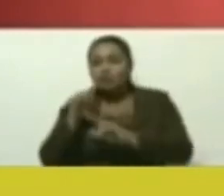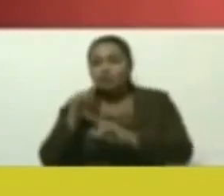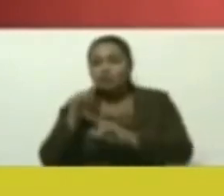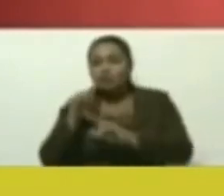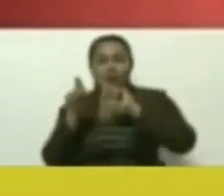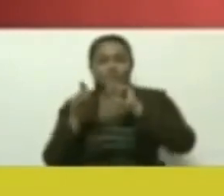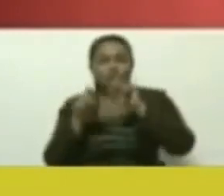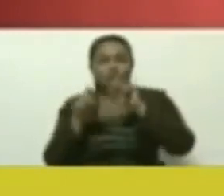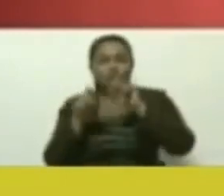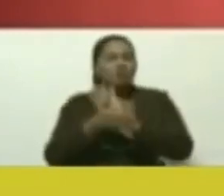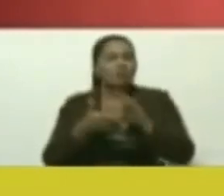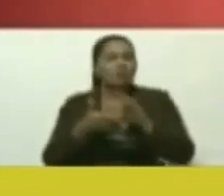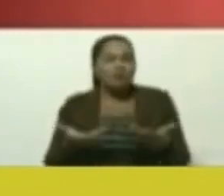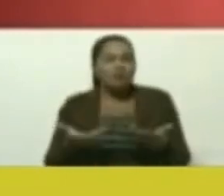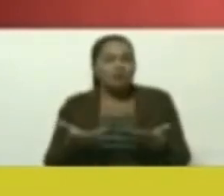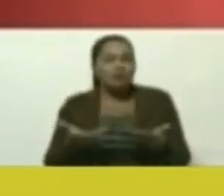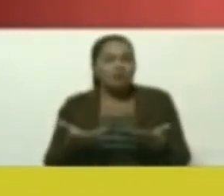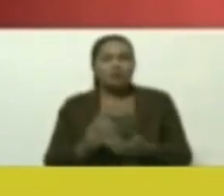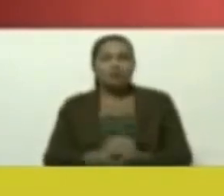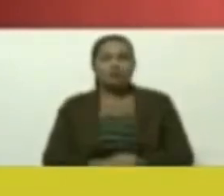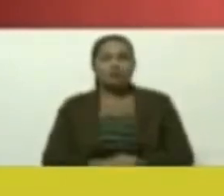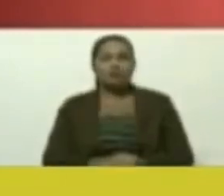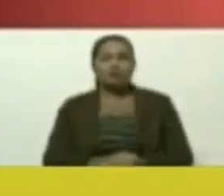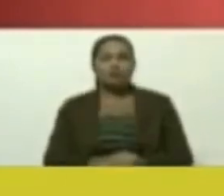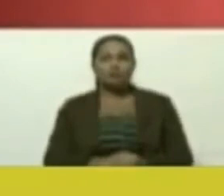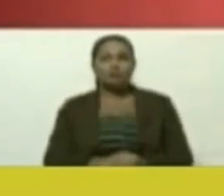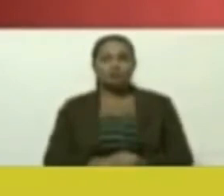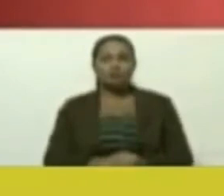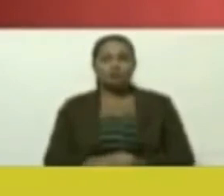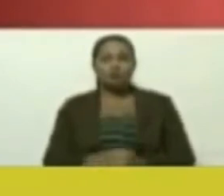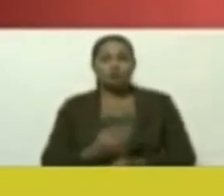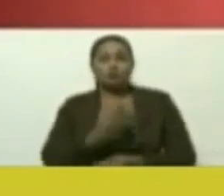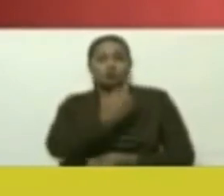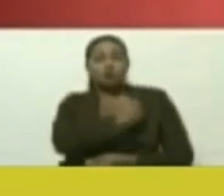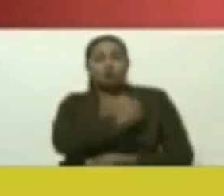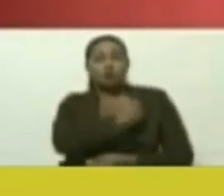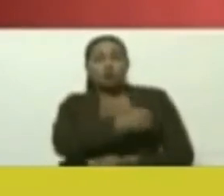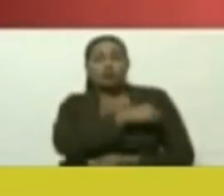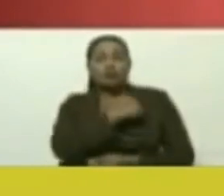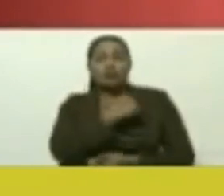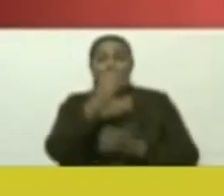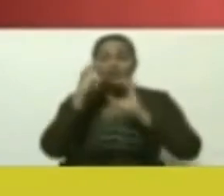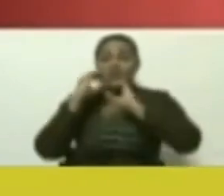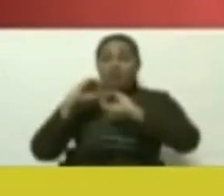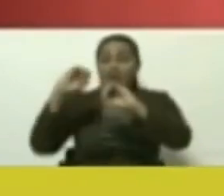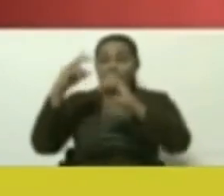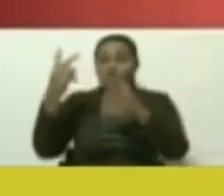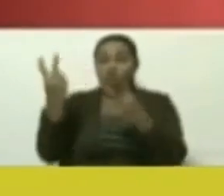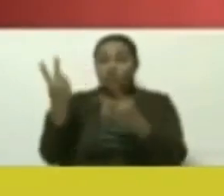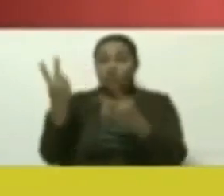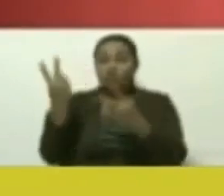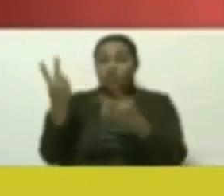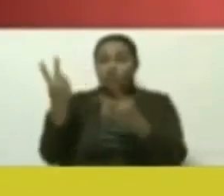I've answered this question many times before regarding Switzerland and